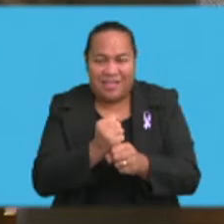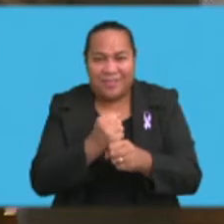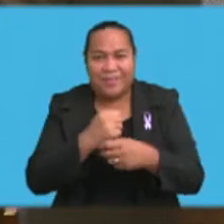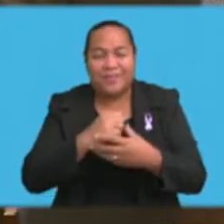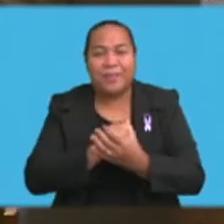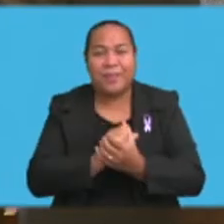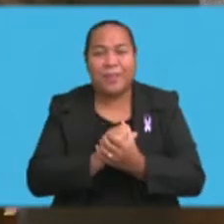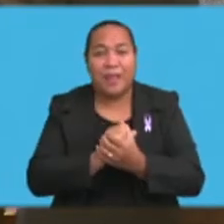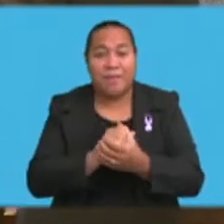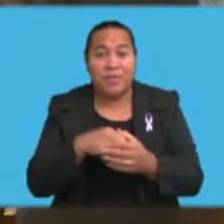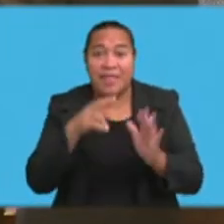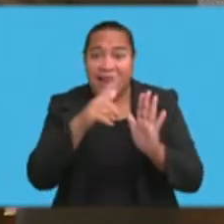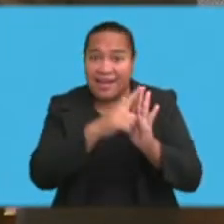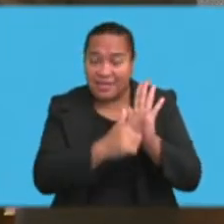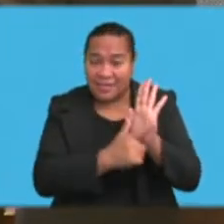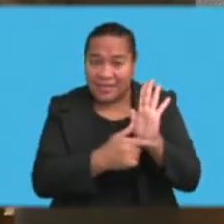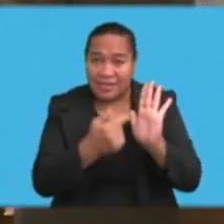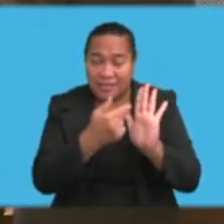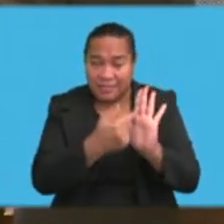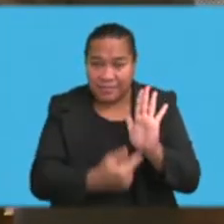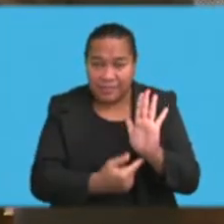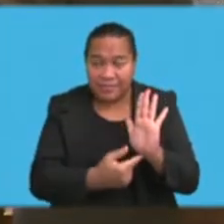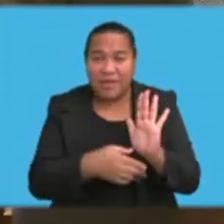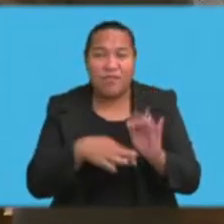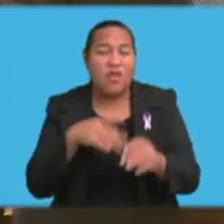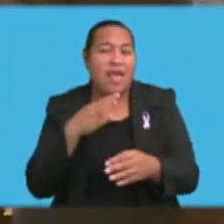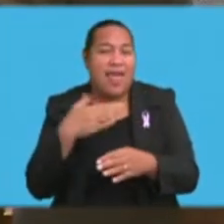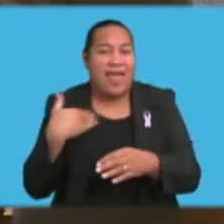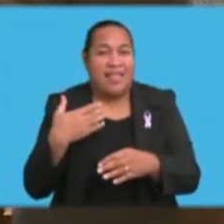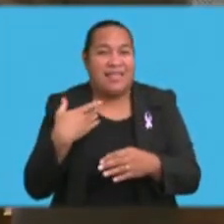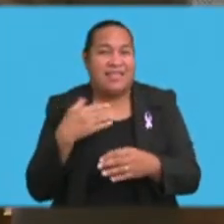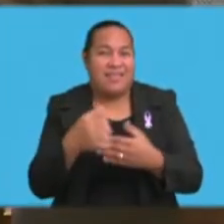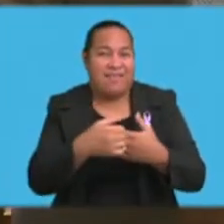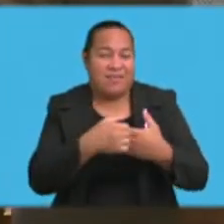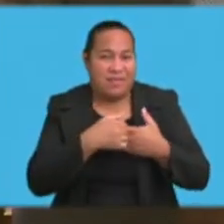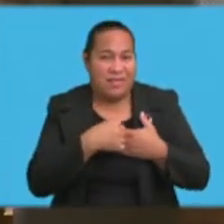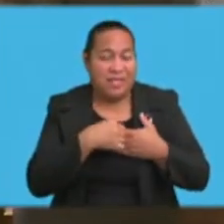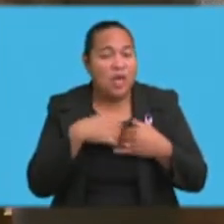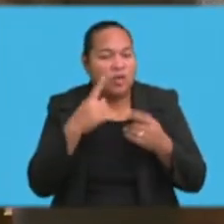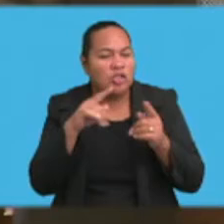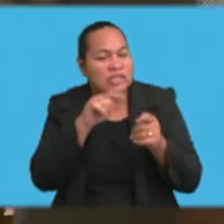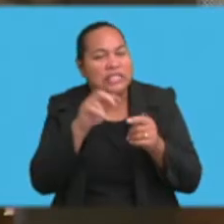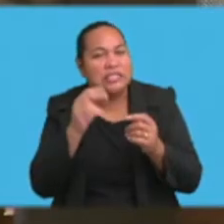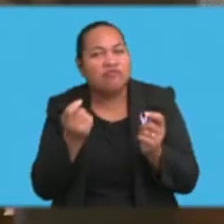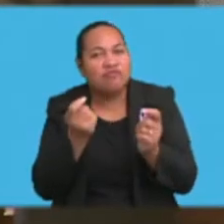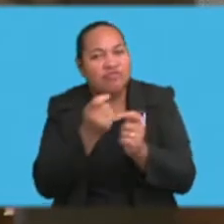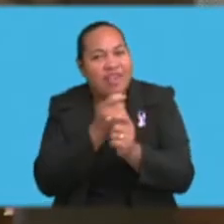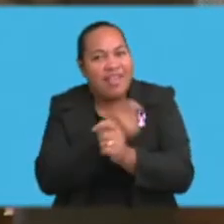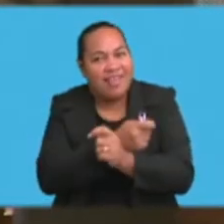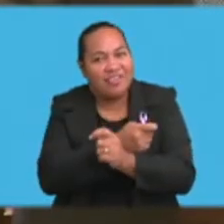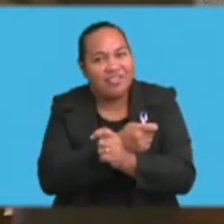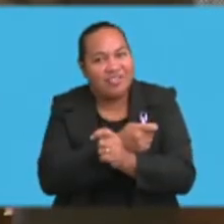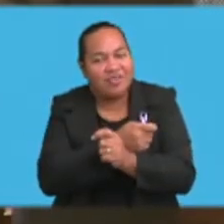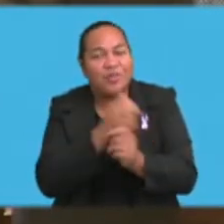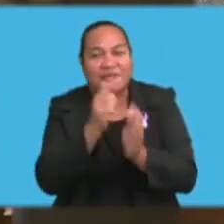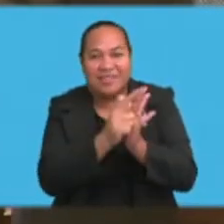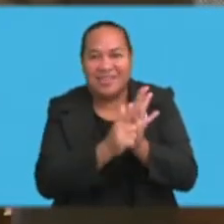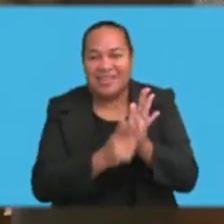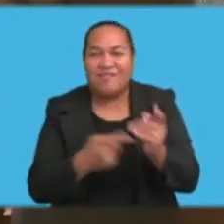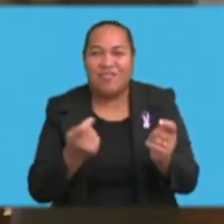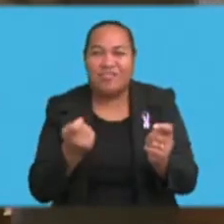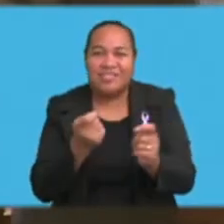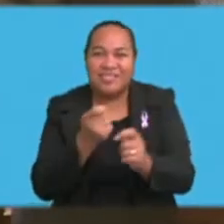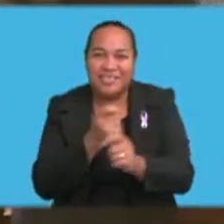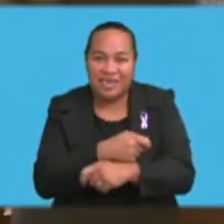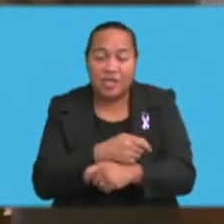that we have in Fiji, the Health and Safety at Work Act, was basically designed to be a change agent, legislation for change. And it tried